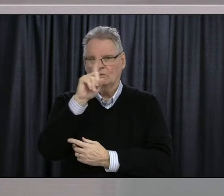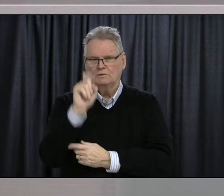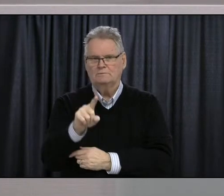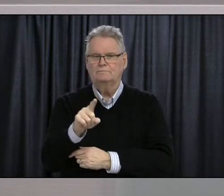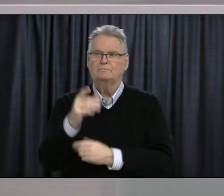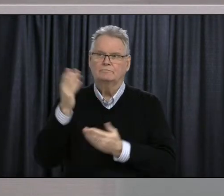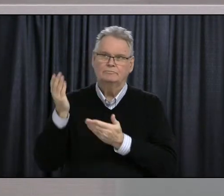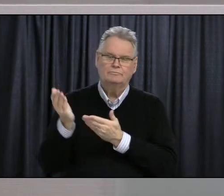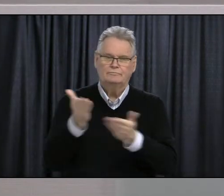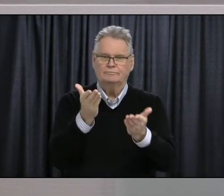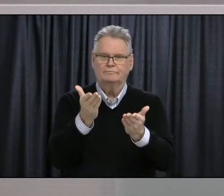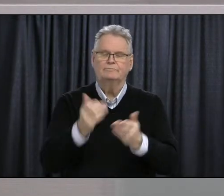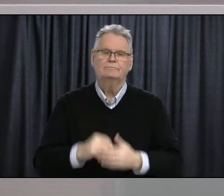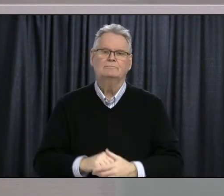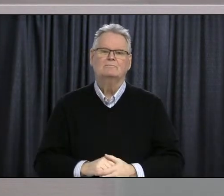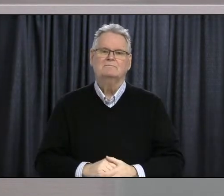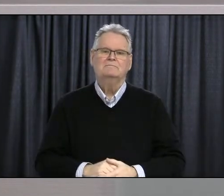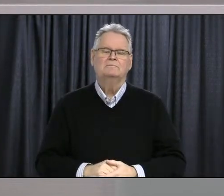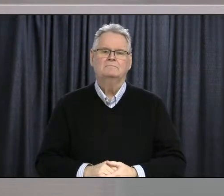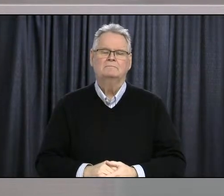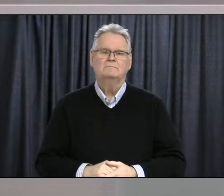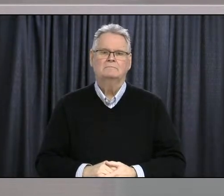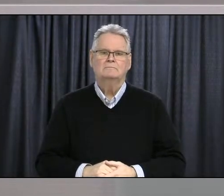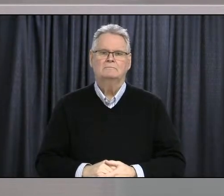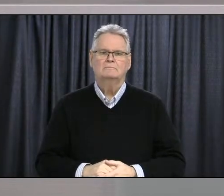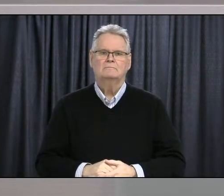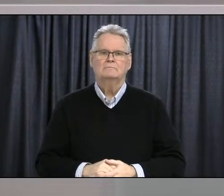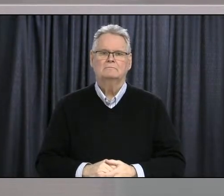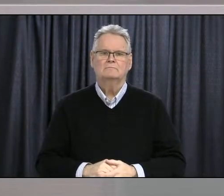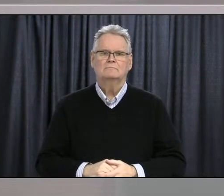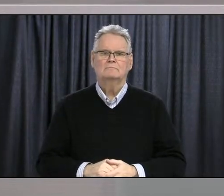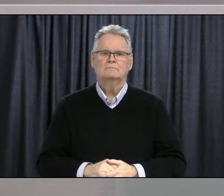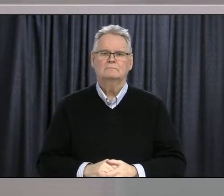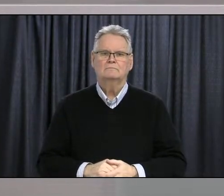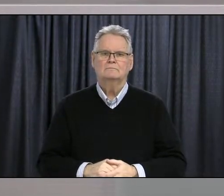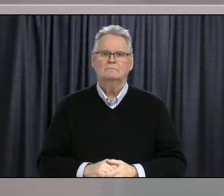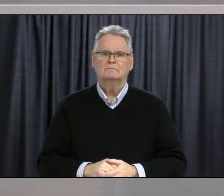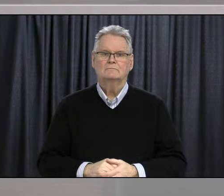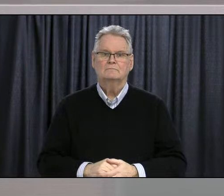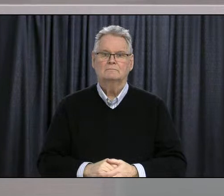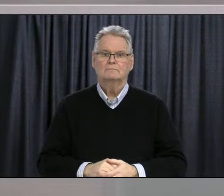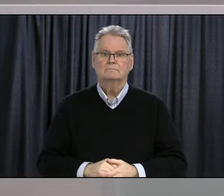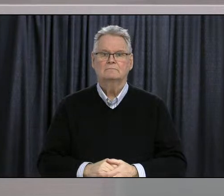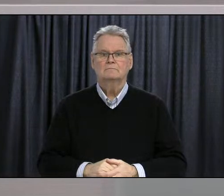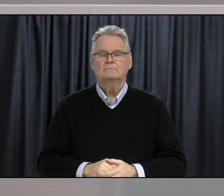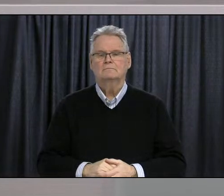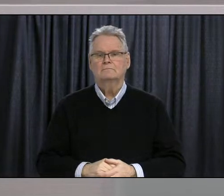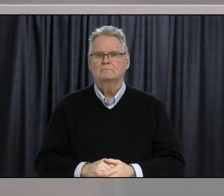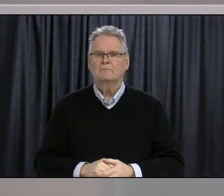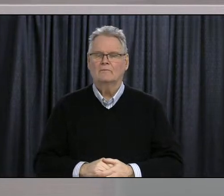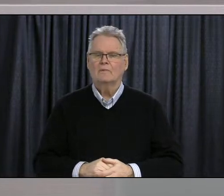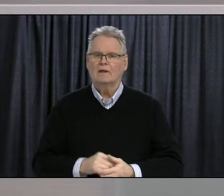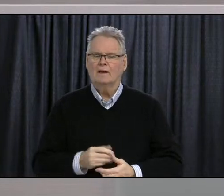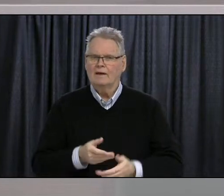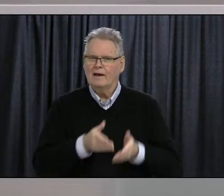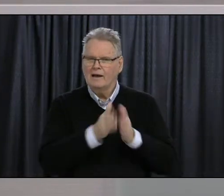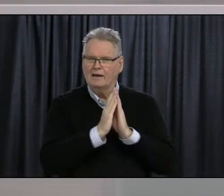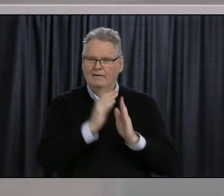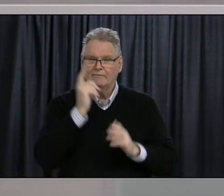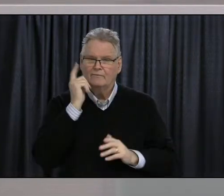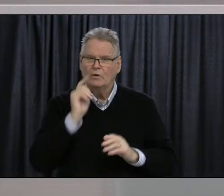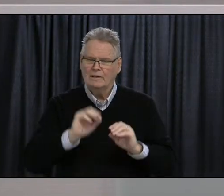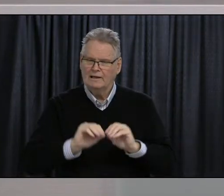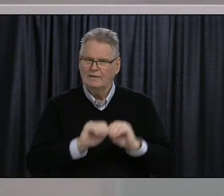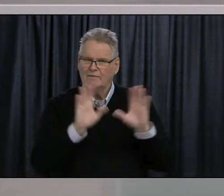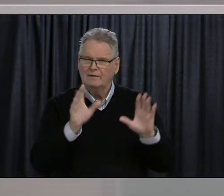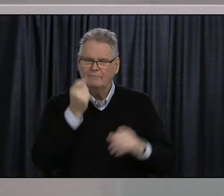Yes, I do. I wonder if you could, for my purposes, just clarify which case you don't